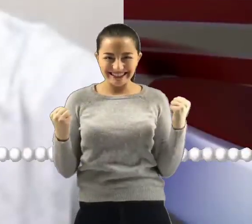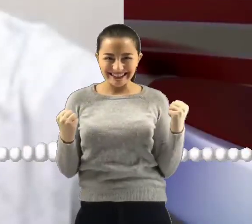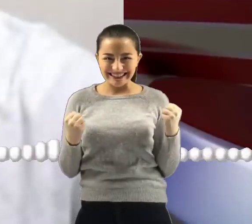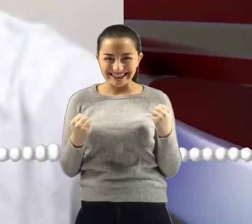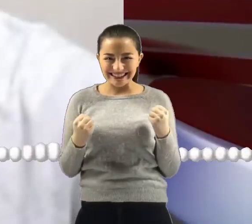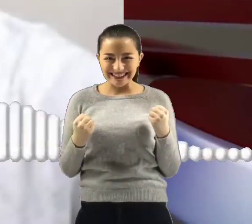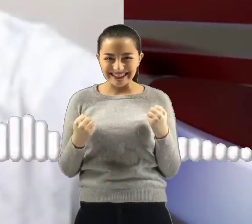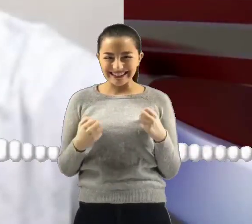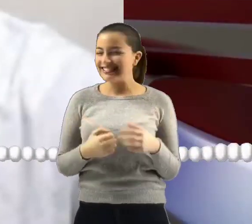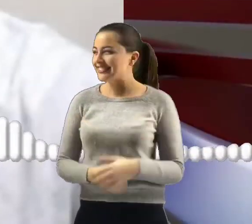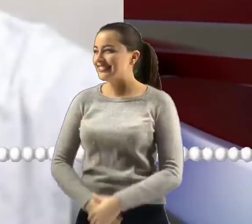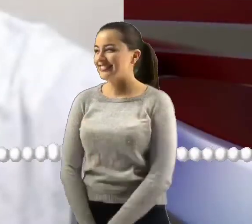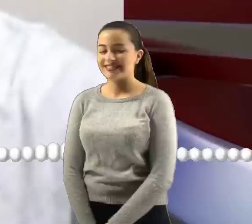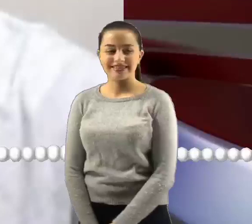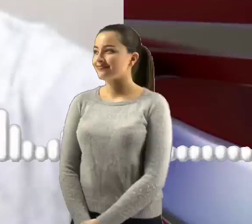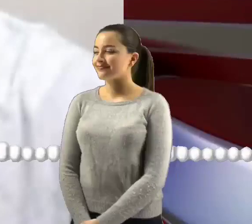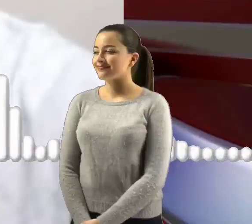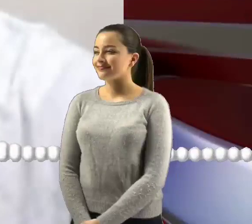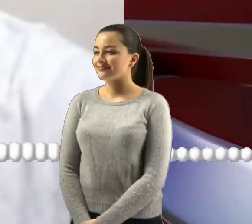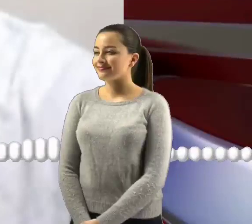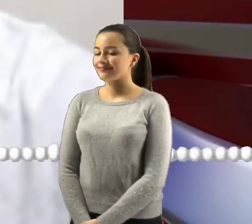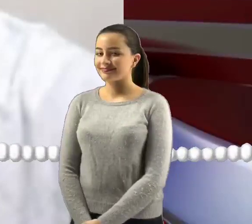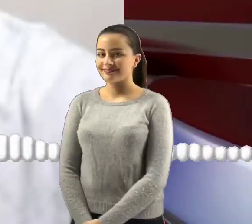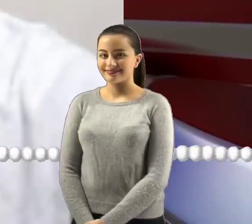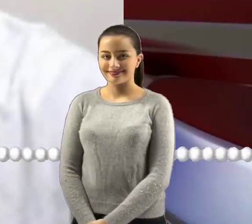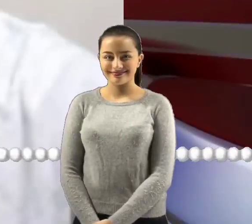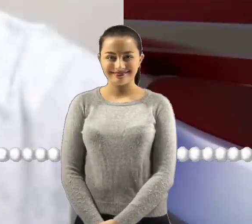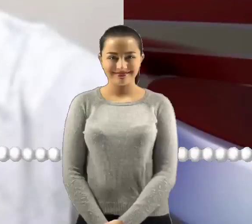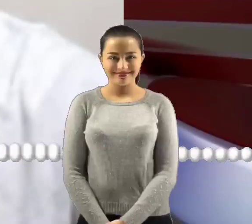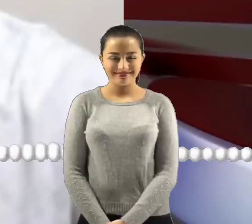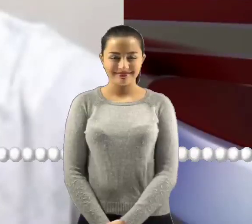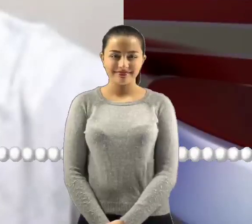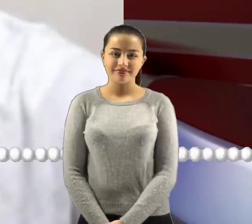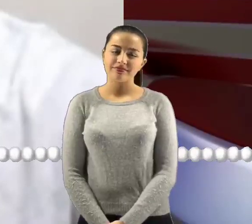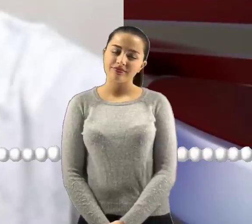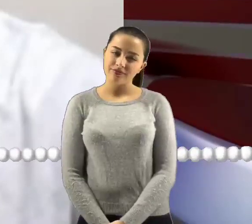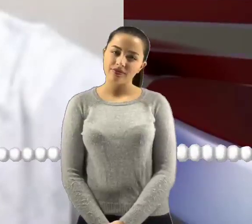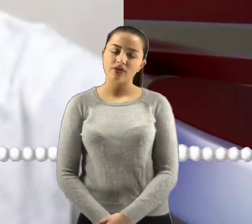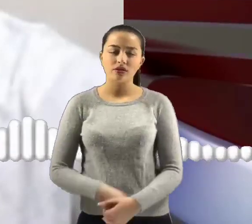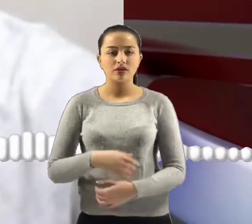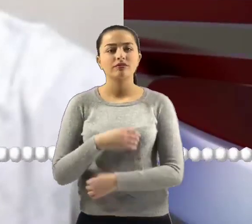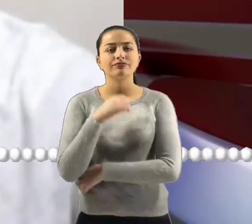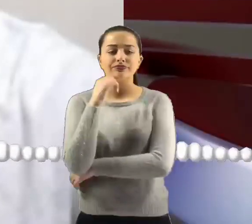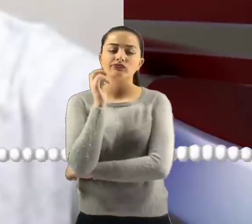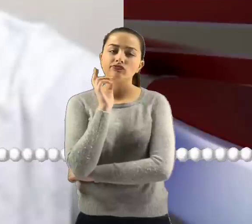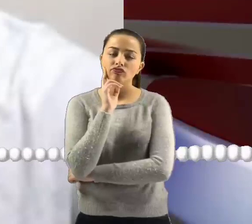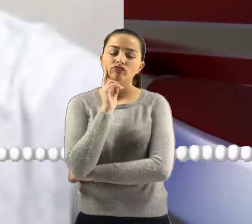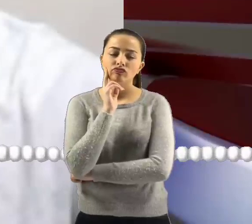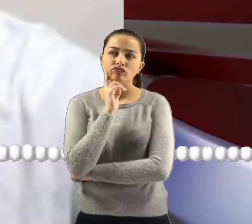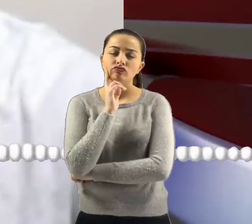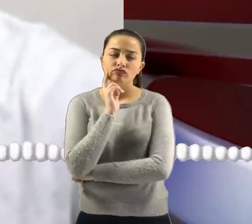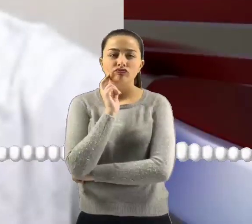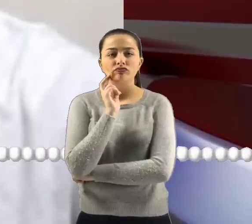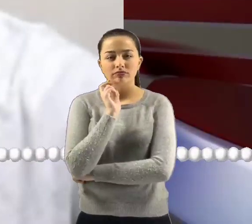peaceful community. Alright, if you've not yet subscribed to this channel, please do where to subscribe. Click on the notification bell so you don't get to miss out